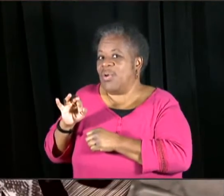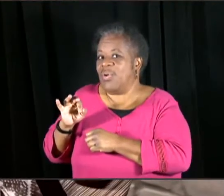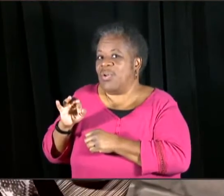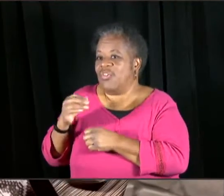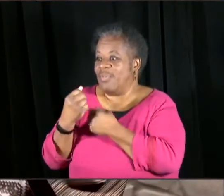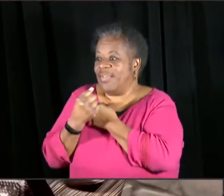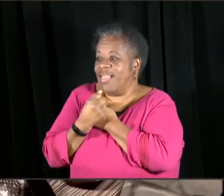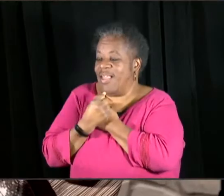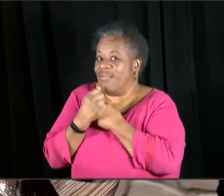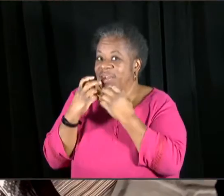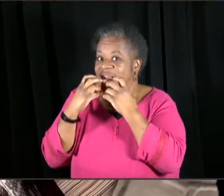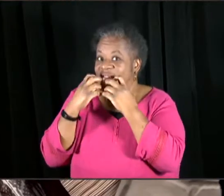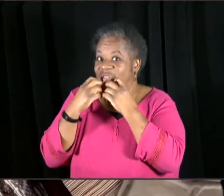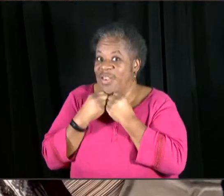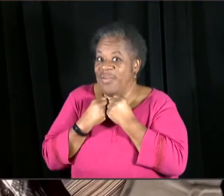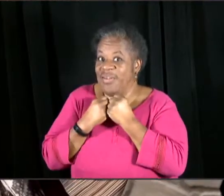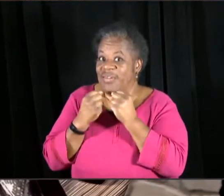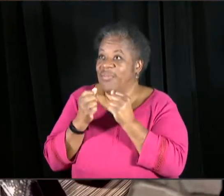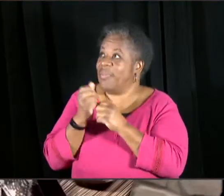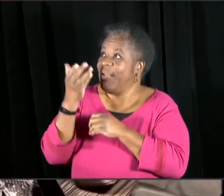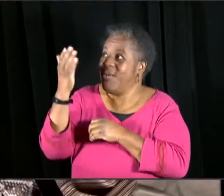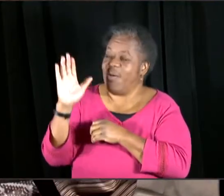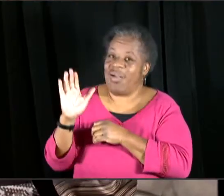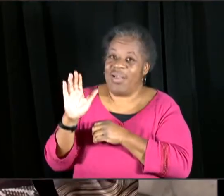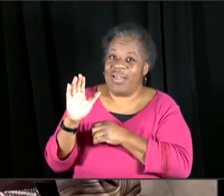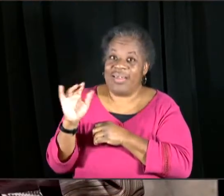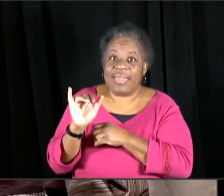that you are loved in the same way.